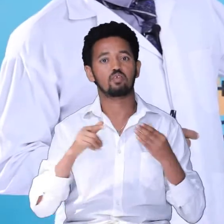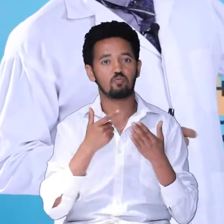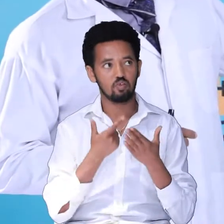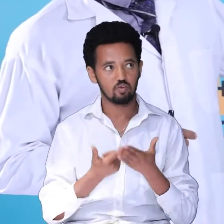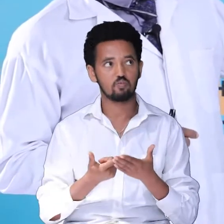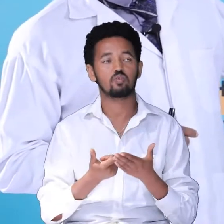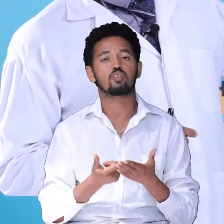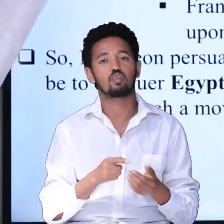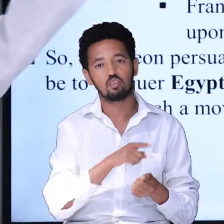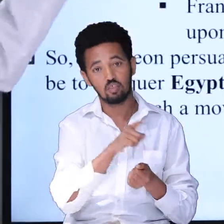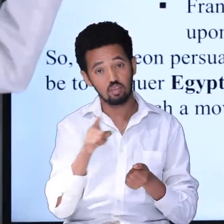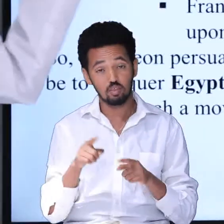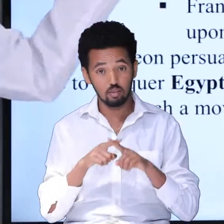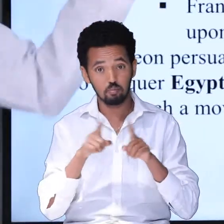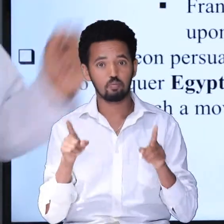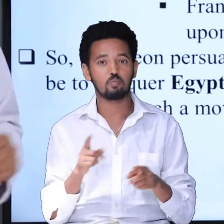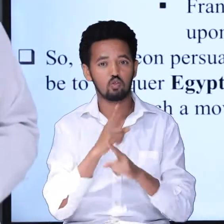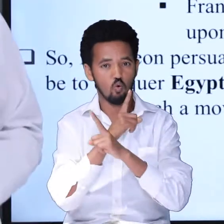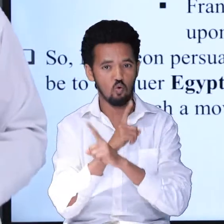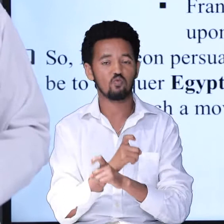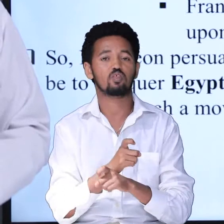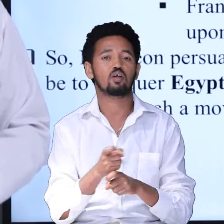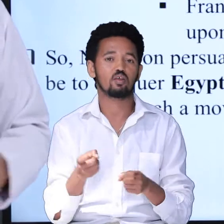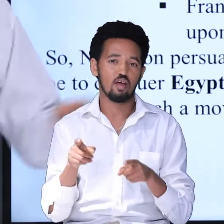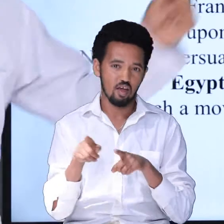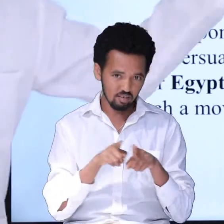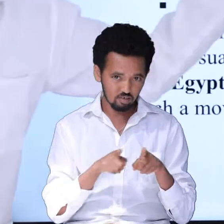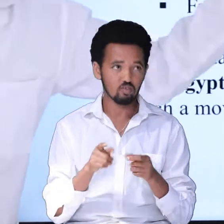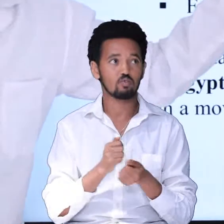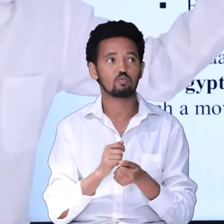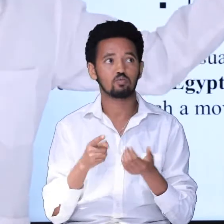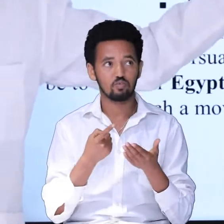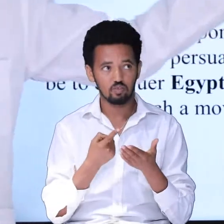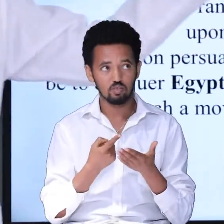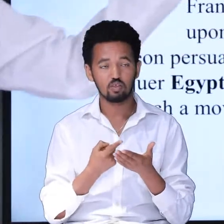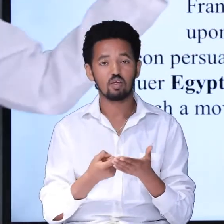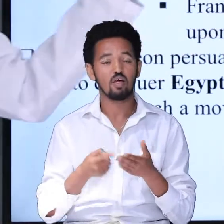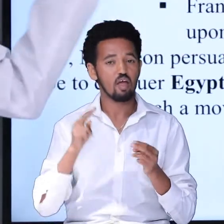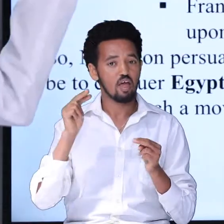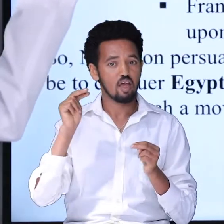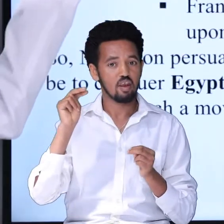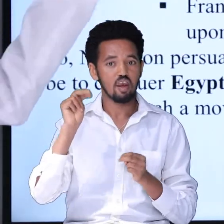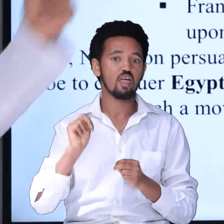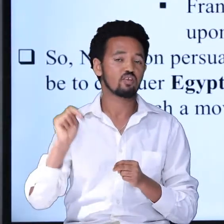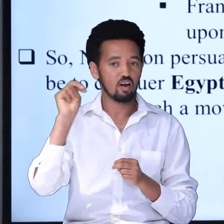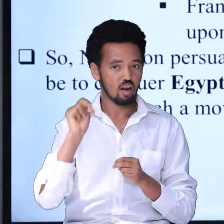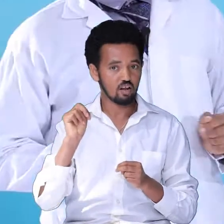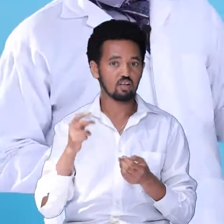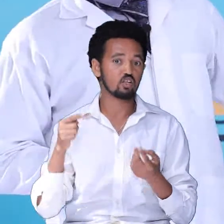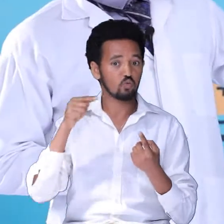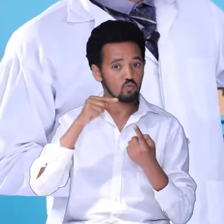have vents, but Austrian agreed to surrender Austria, Netherlands or Belgium to